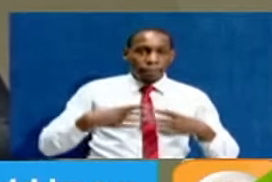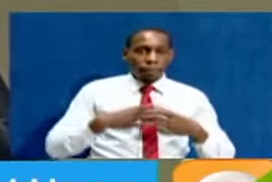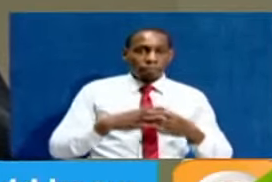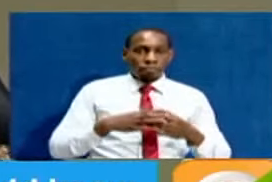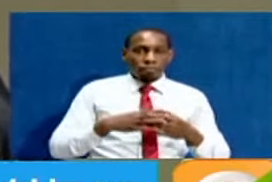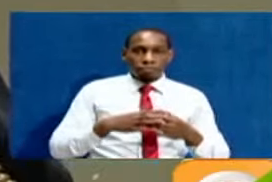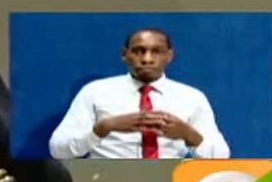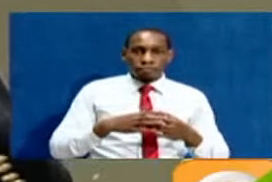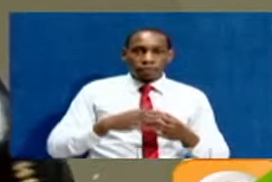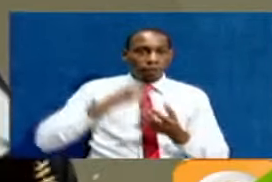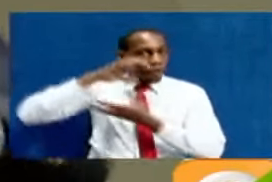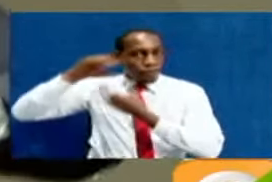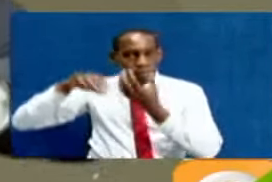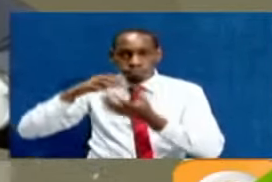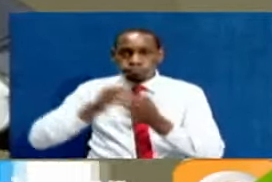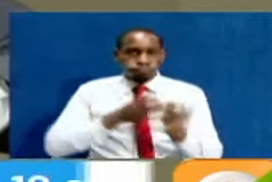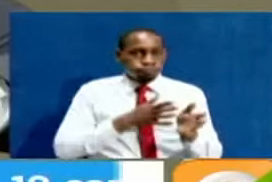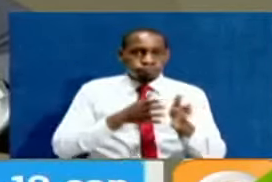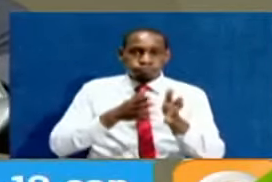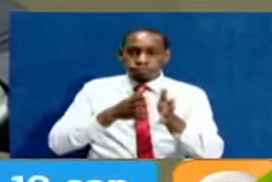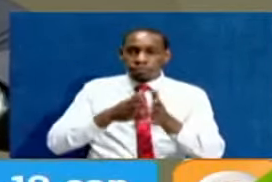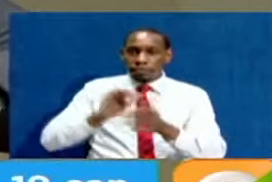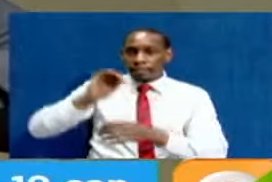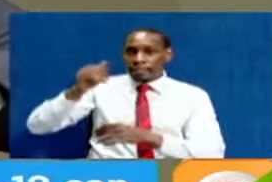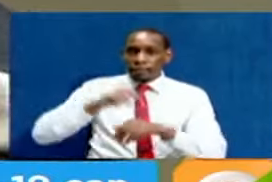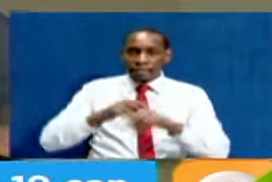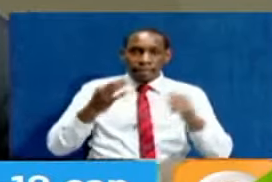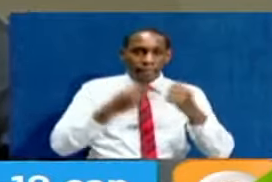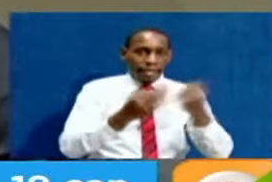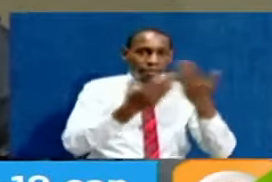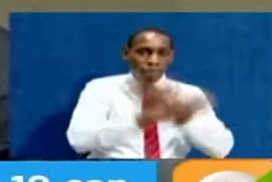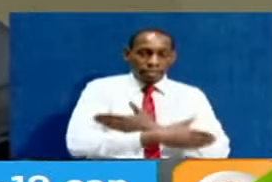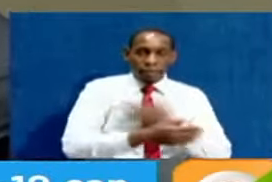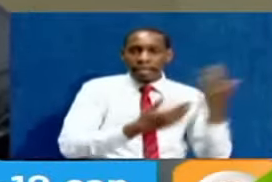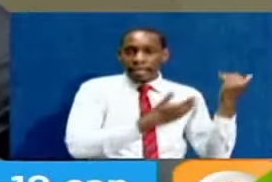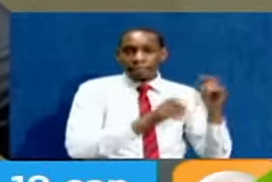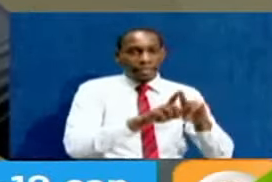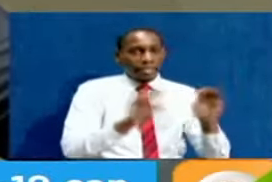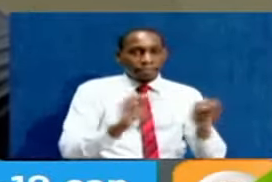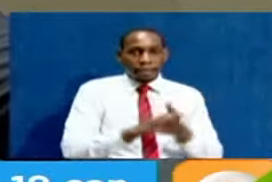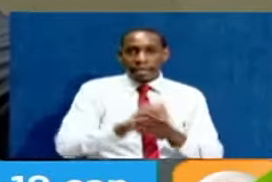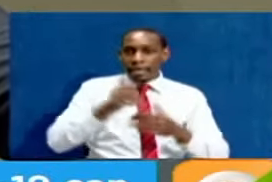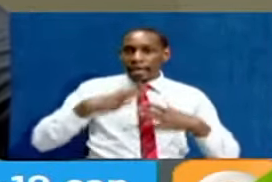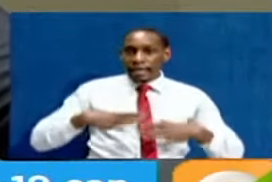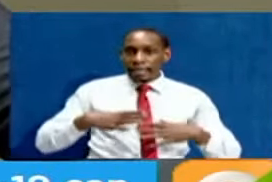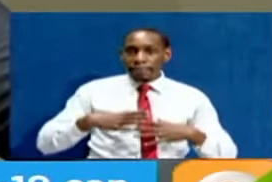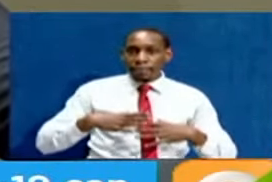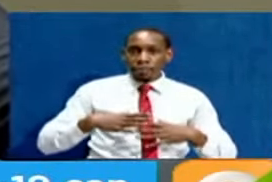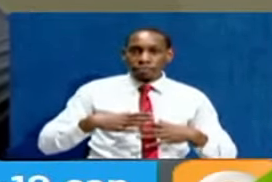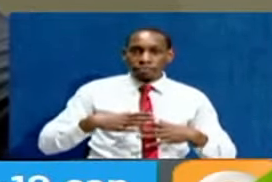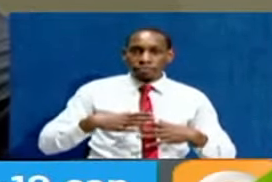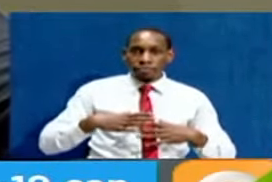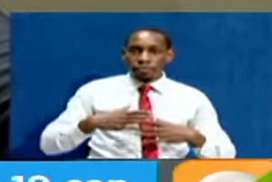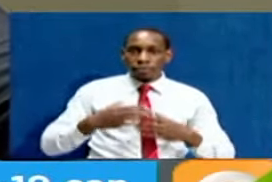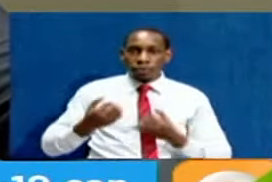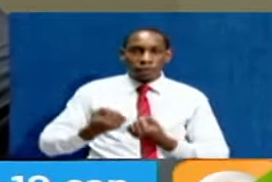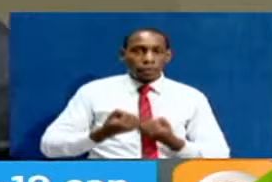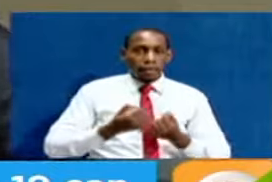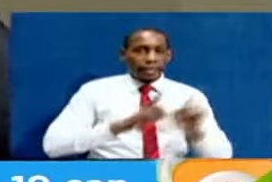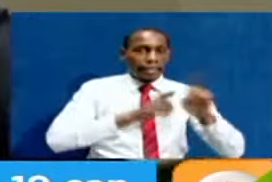running in the city center because it's 8 o'clock. It was not anticipated. Some guys were on their way from one place to